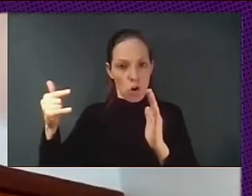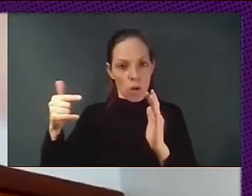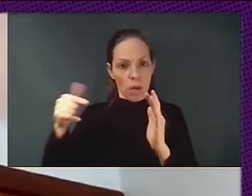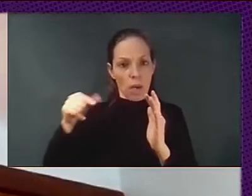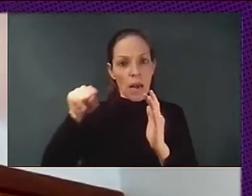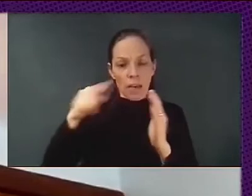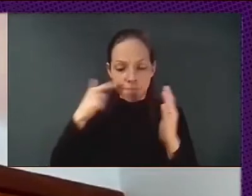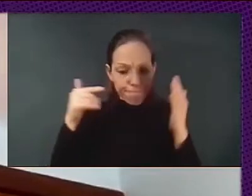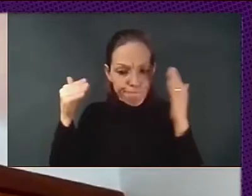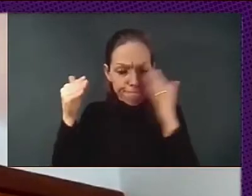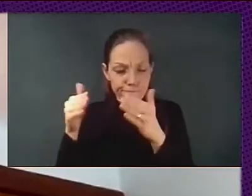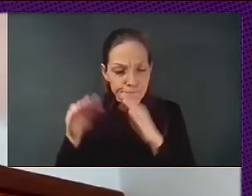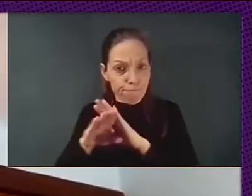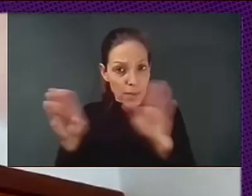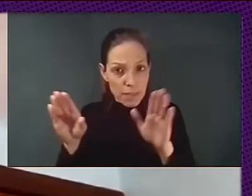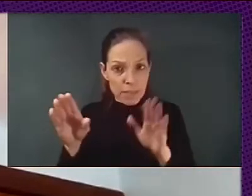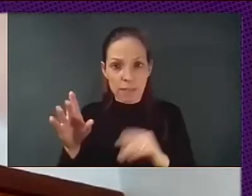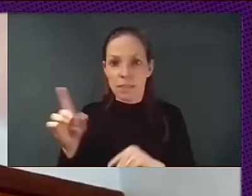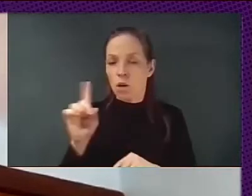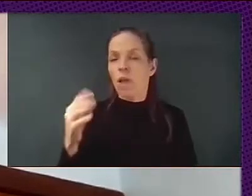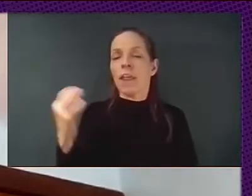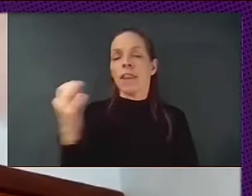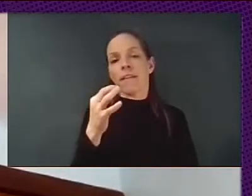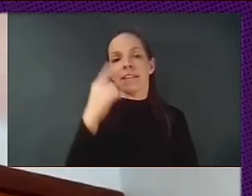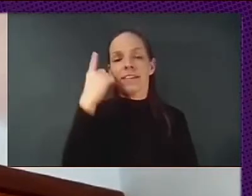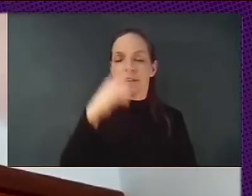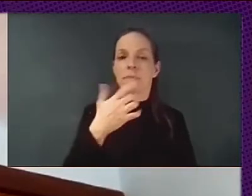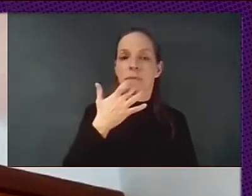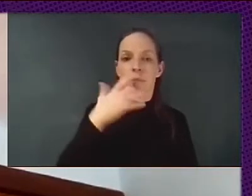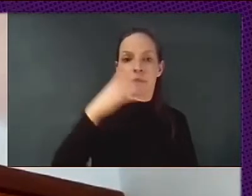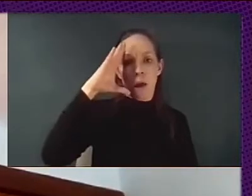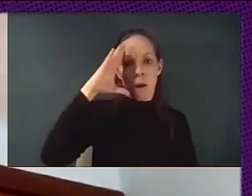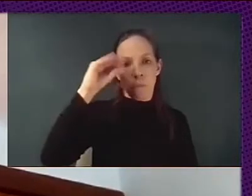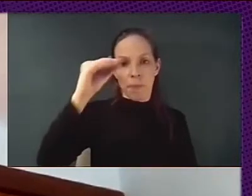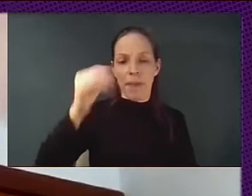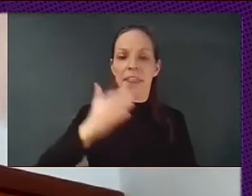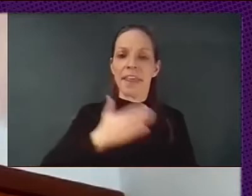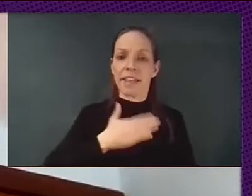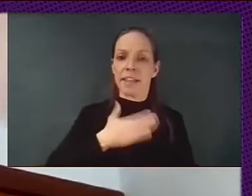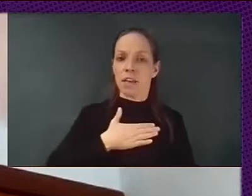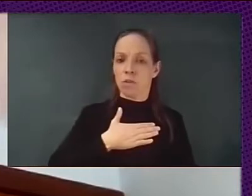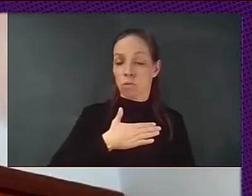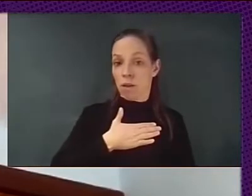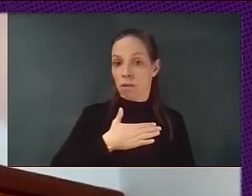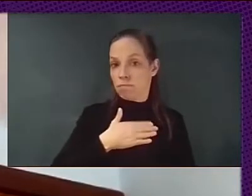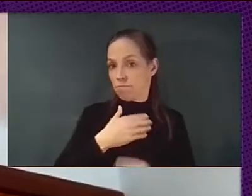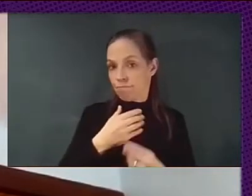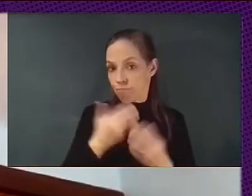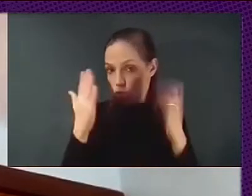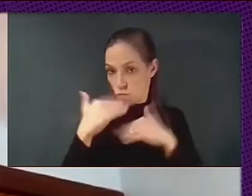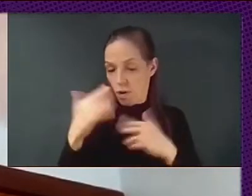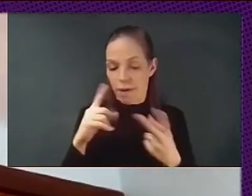controls the software? Who owns and controls the data centers? Who owns and controls the hosting of the